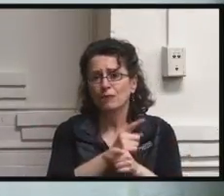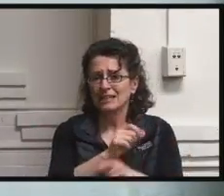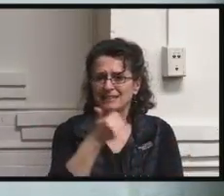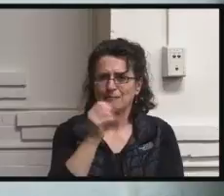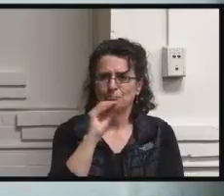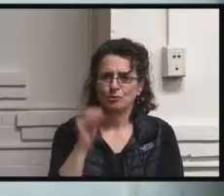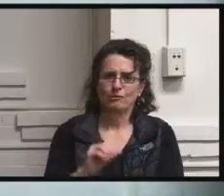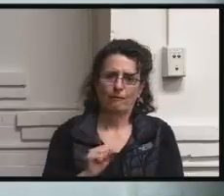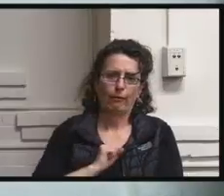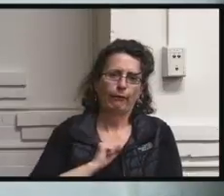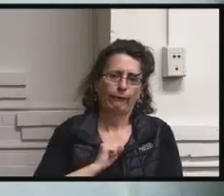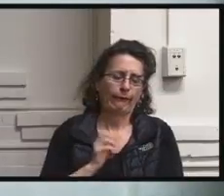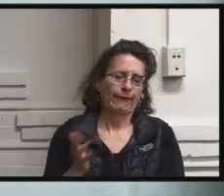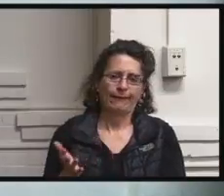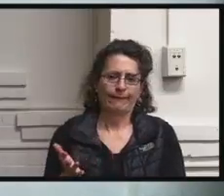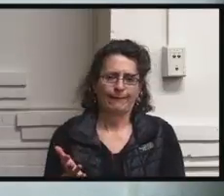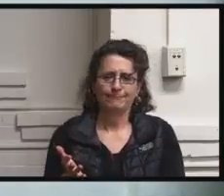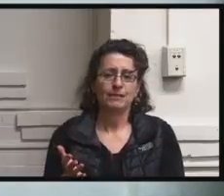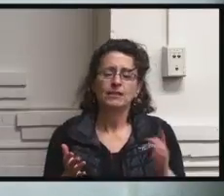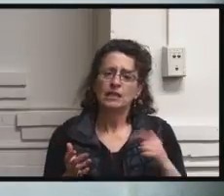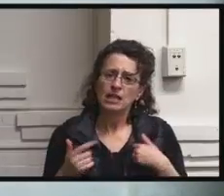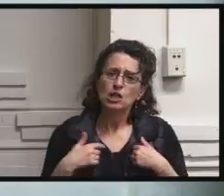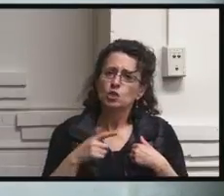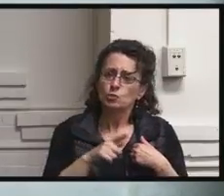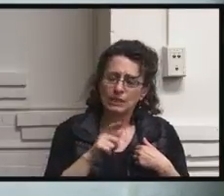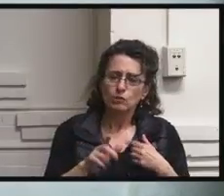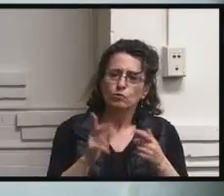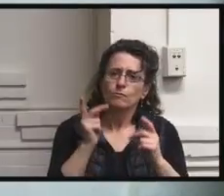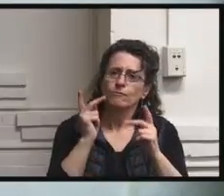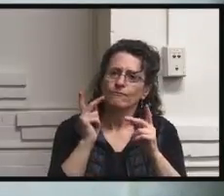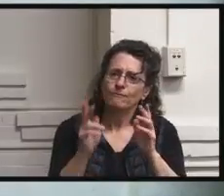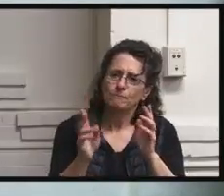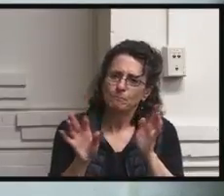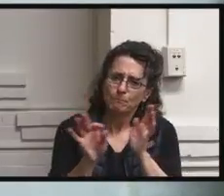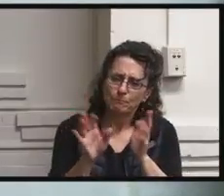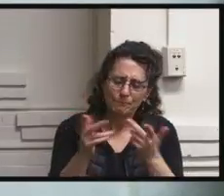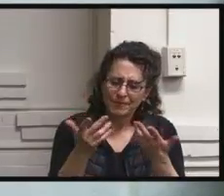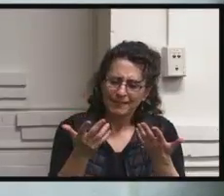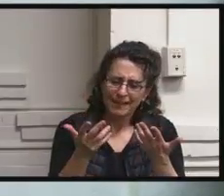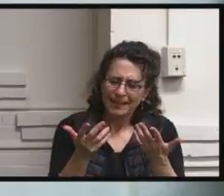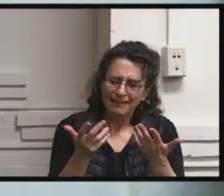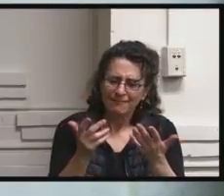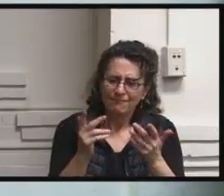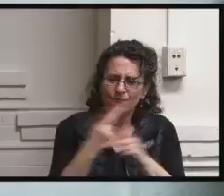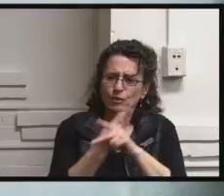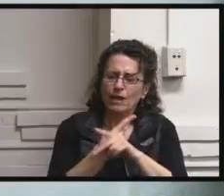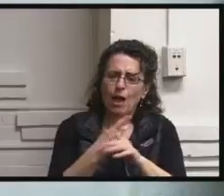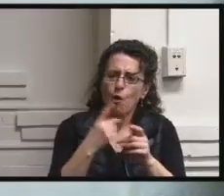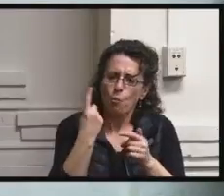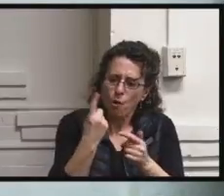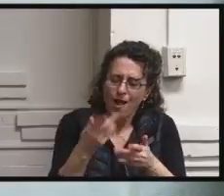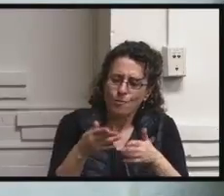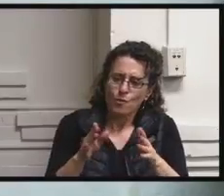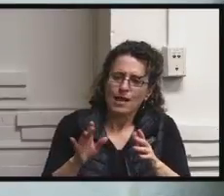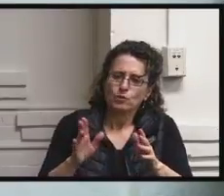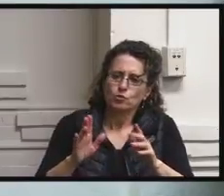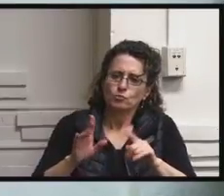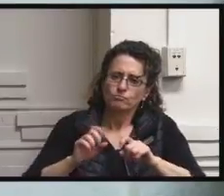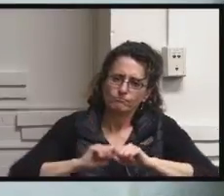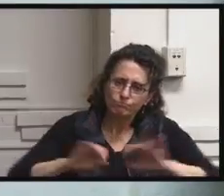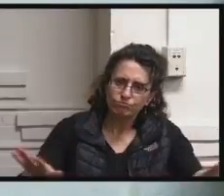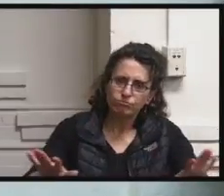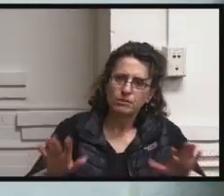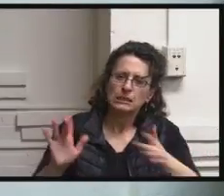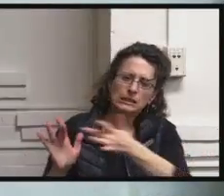Find some way of actually asking people in some meaningful way what they think, and then you'll have a chance of getting